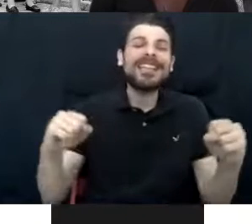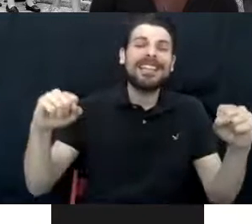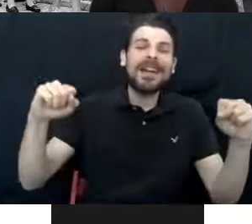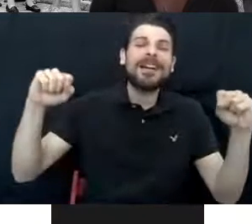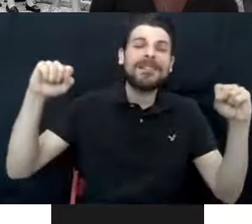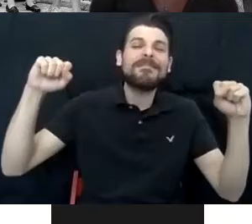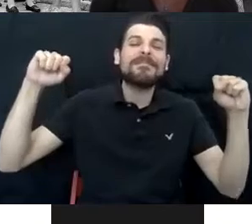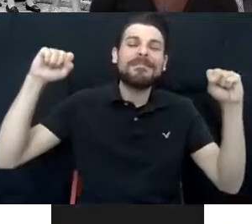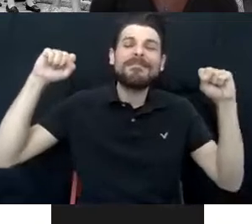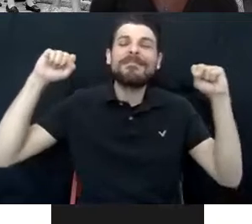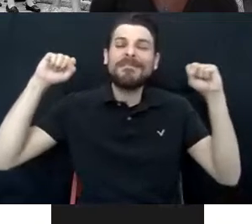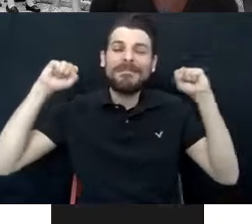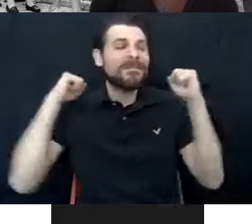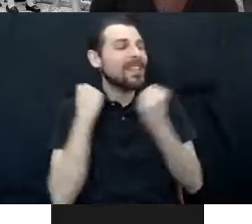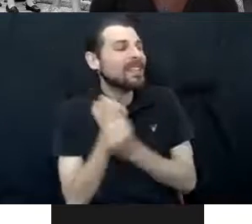freedom.